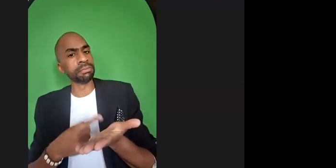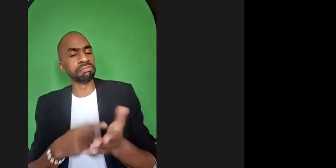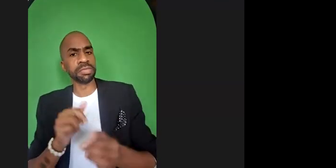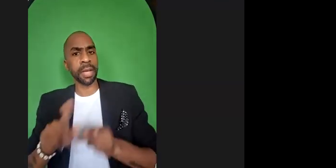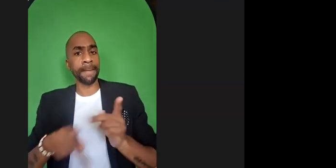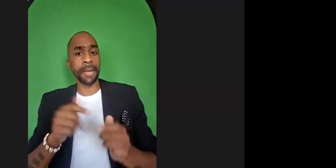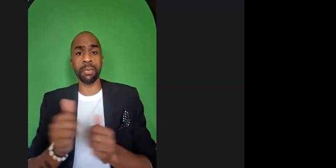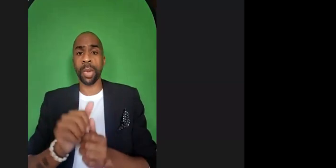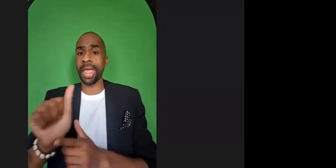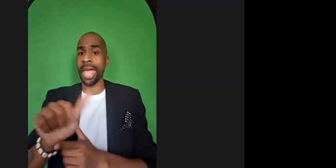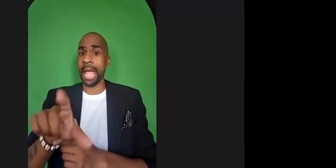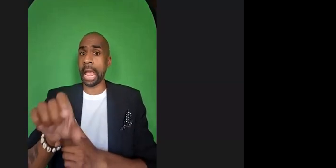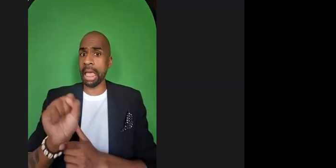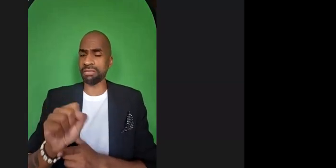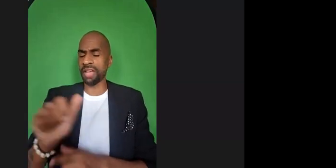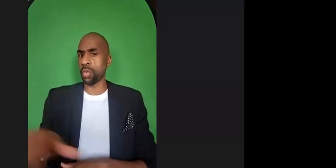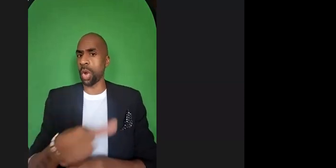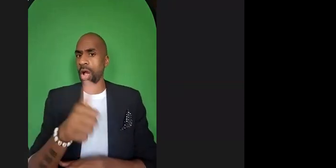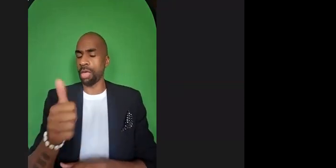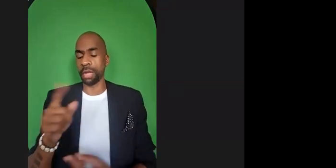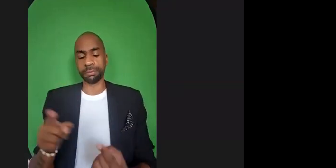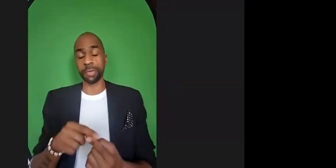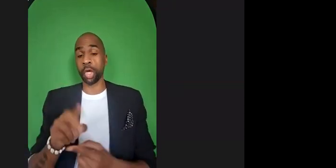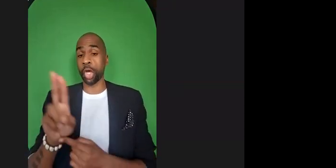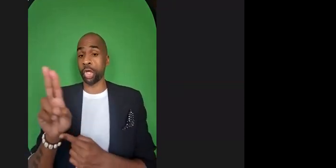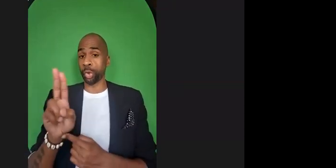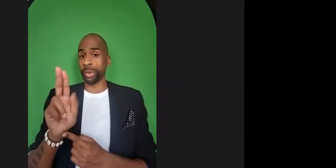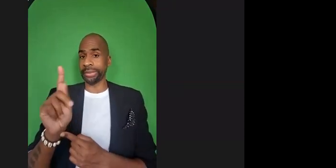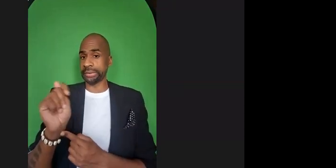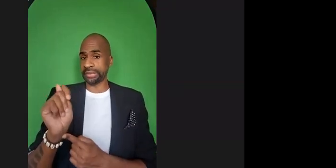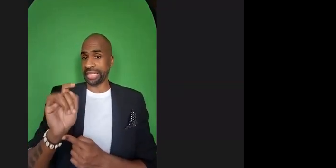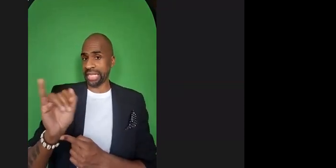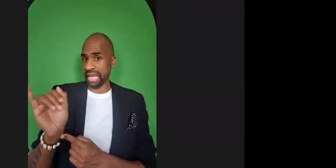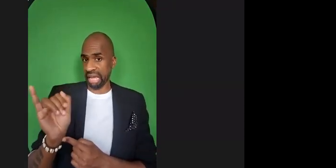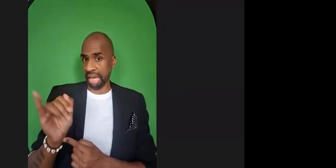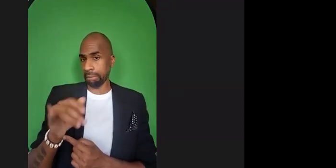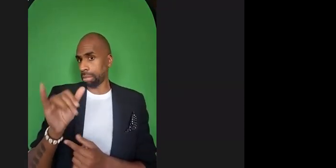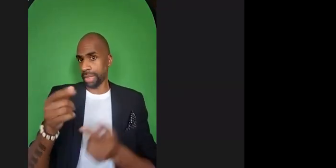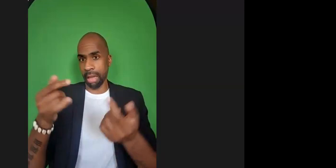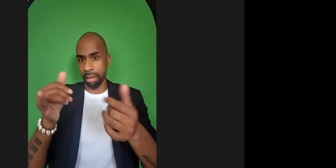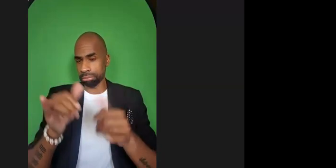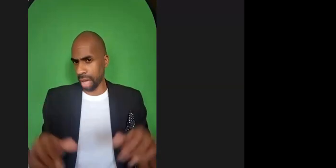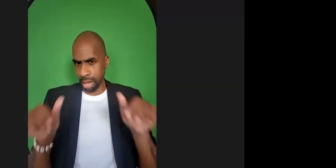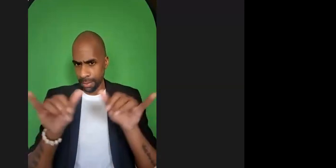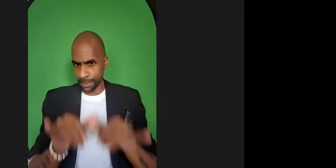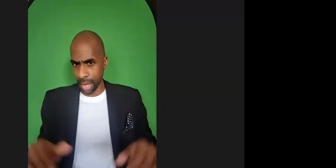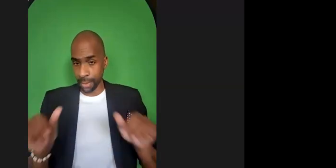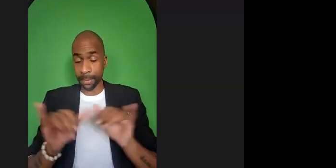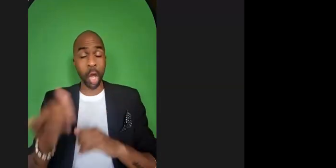causes, including urinary tract infections, for example, which are just common in people who aren't mobile